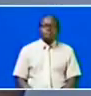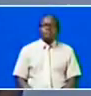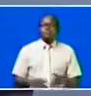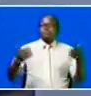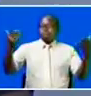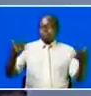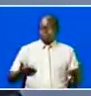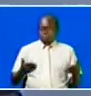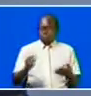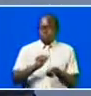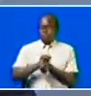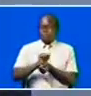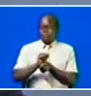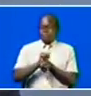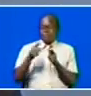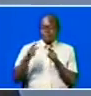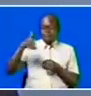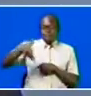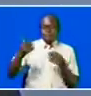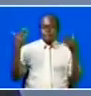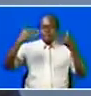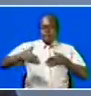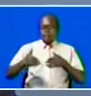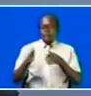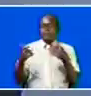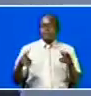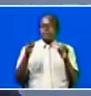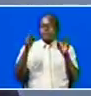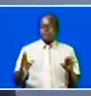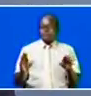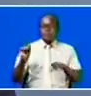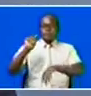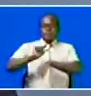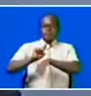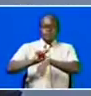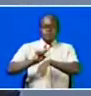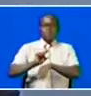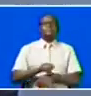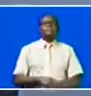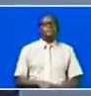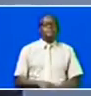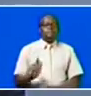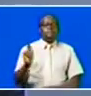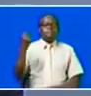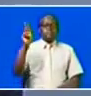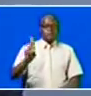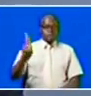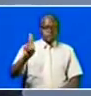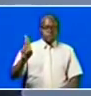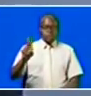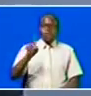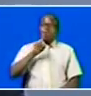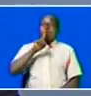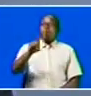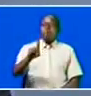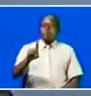All right, let's get to Friday briefing started tonight, and our sign language interpreter is Gideon Mbogo. Now, President Uhuru Kenyatta's